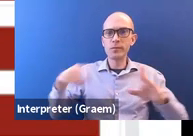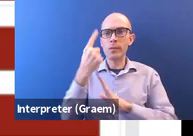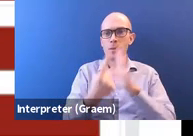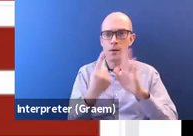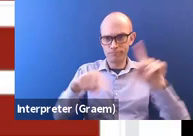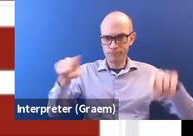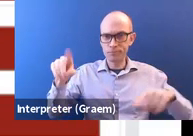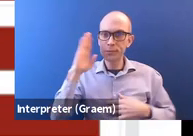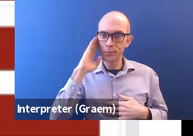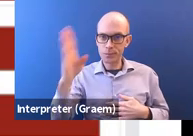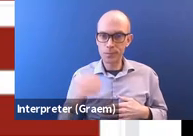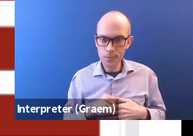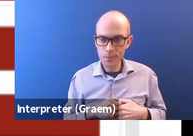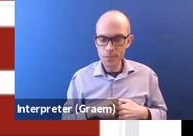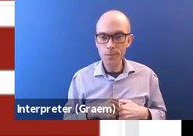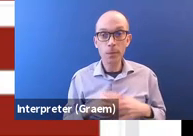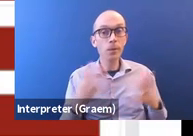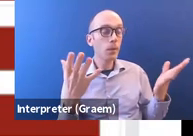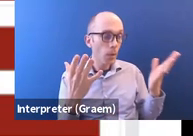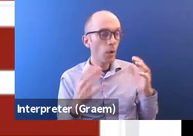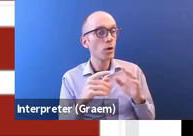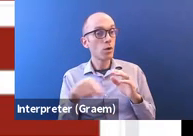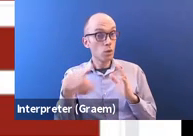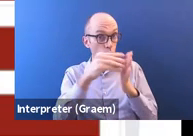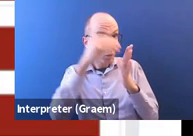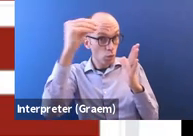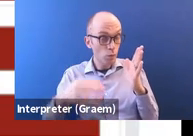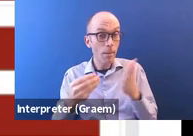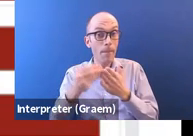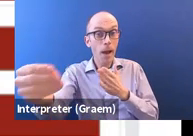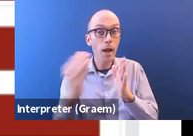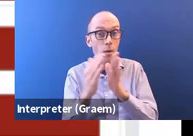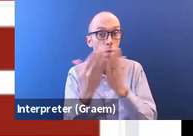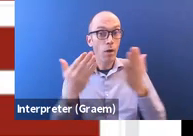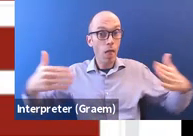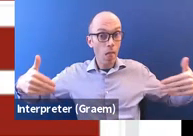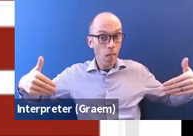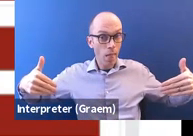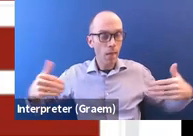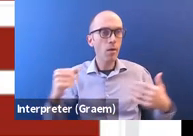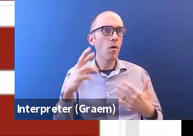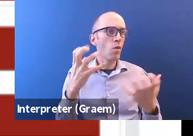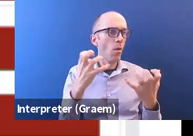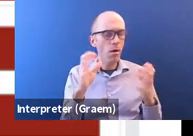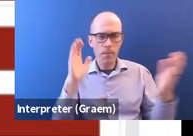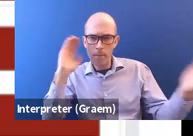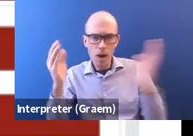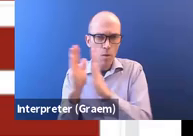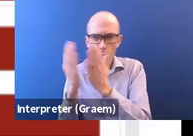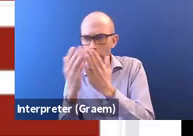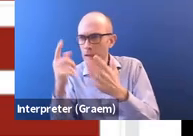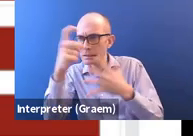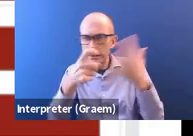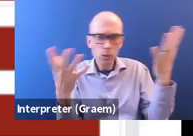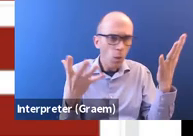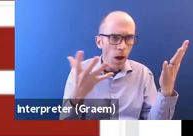Great. So students, if you have not purchased your books already, or you're wanting to compare your books or see what is needed for your courses, I know